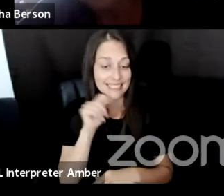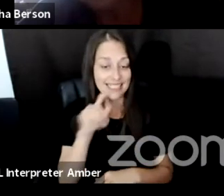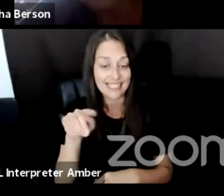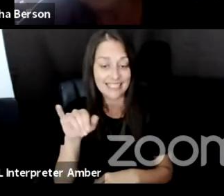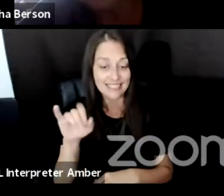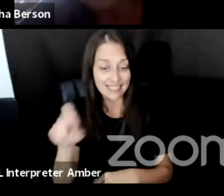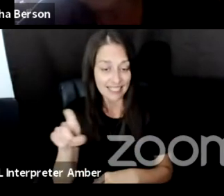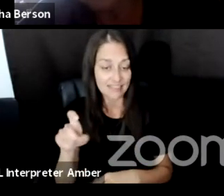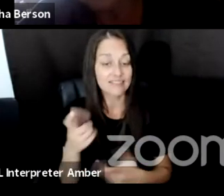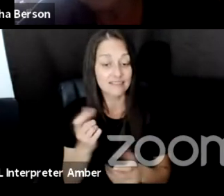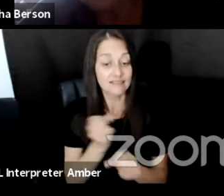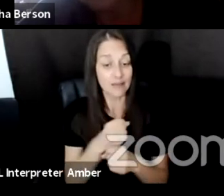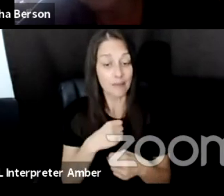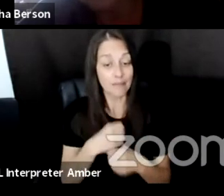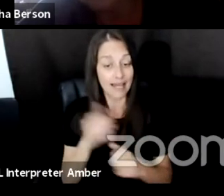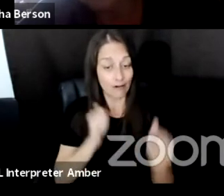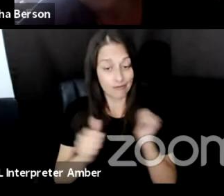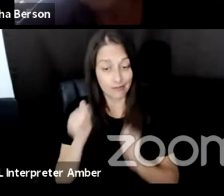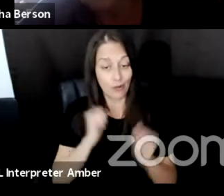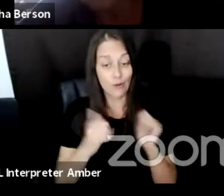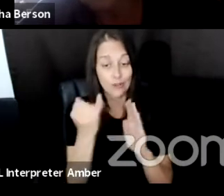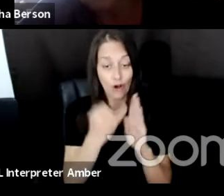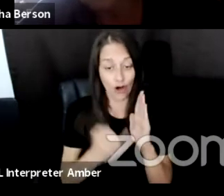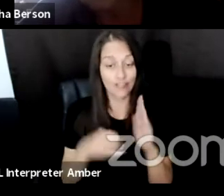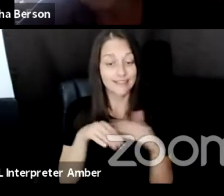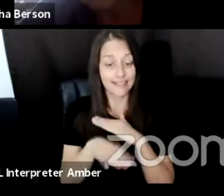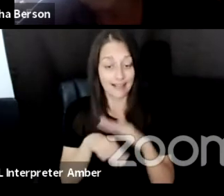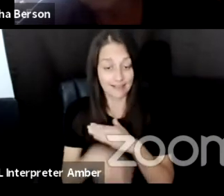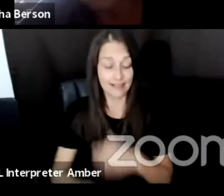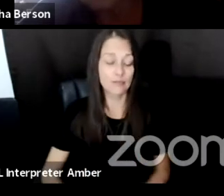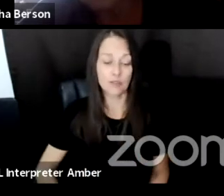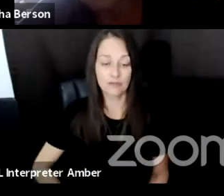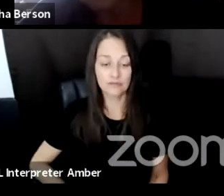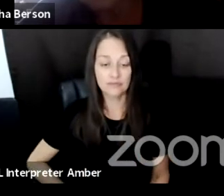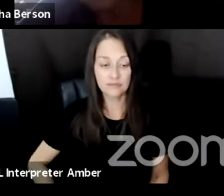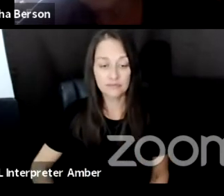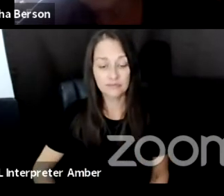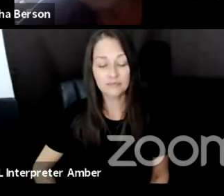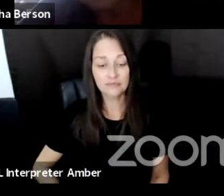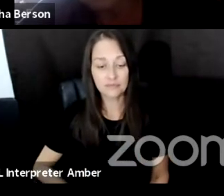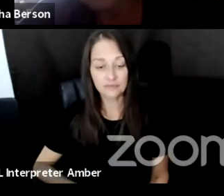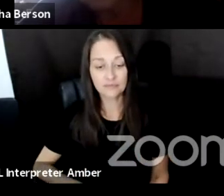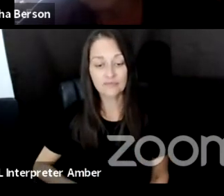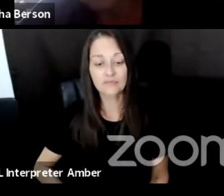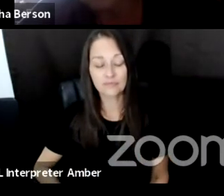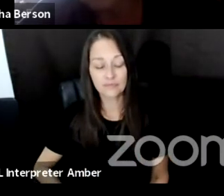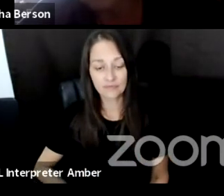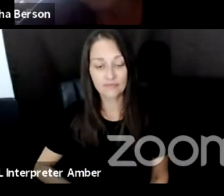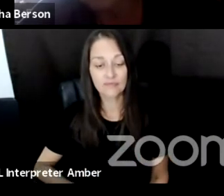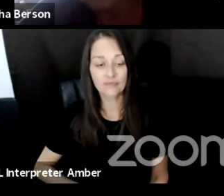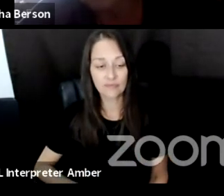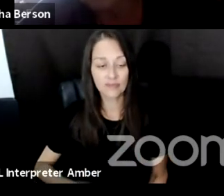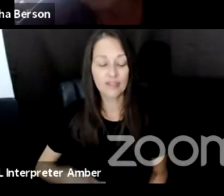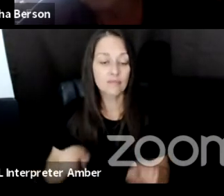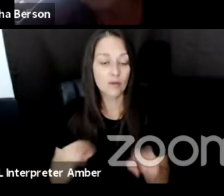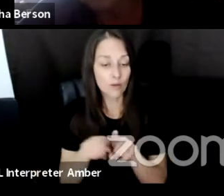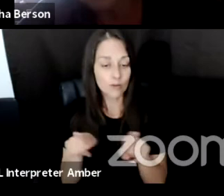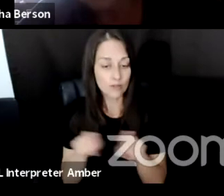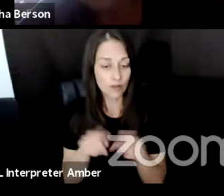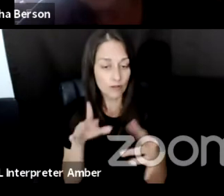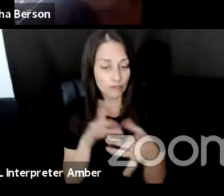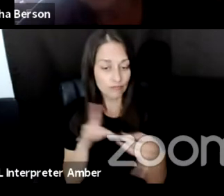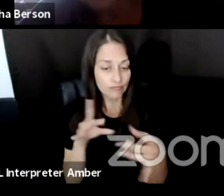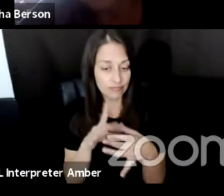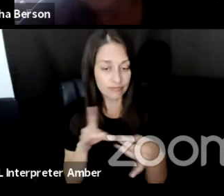accessible. The other thing I kind of wanted to talk about was like, just from like a journalism standpoint and like being a recent